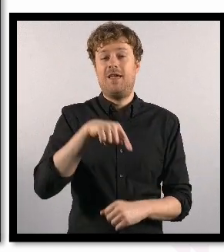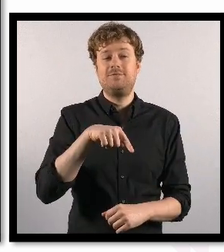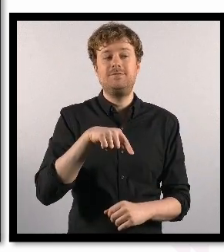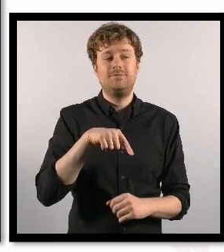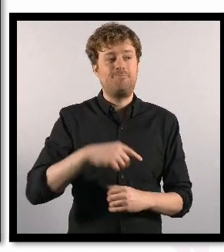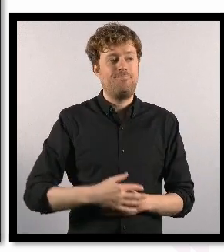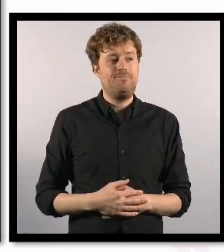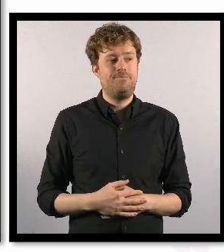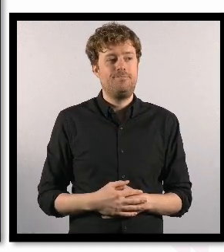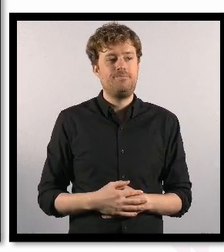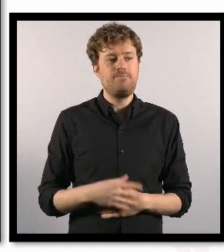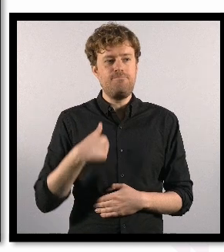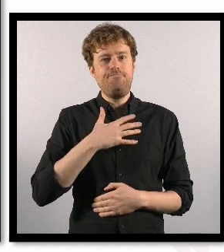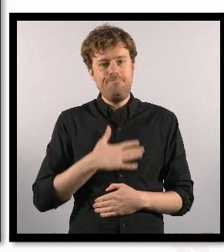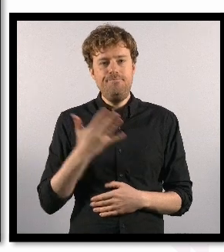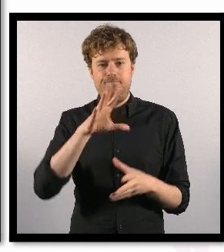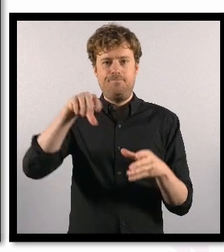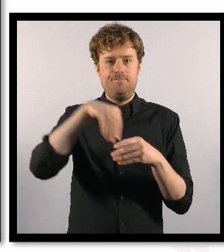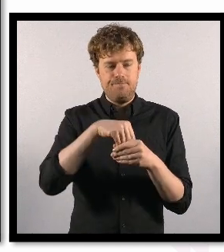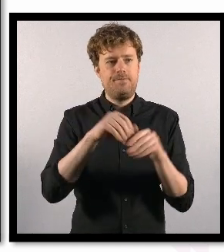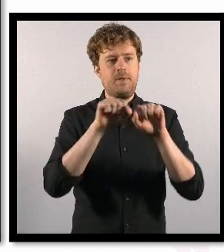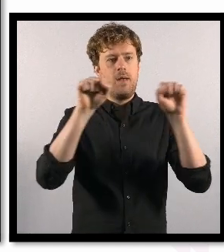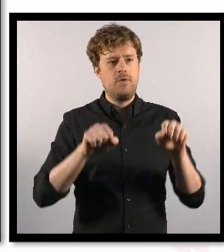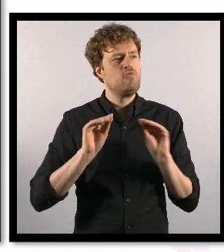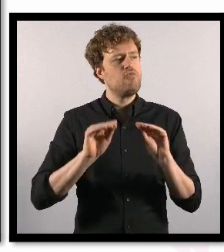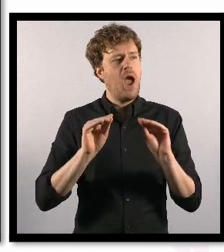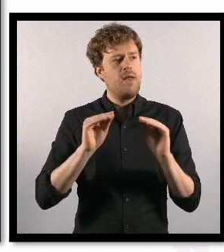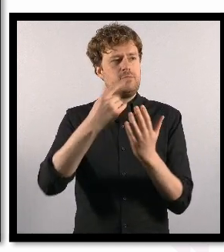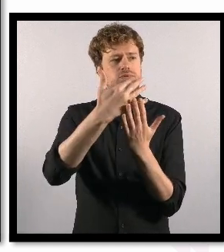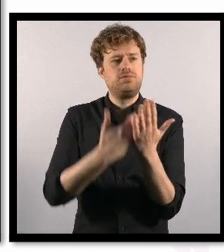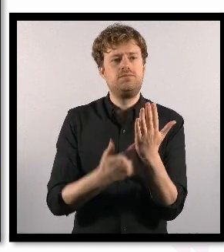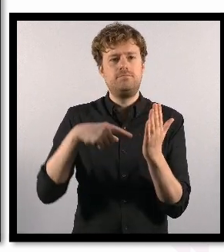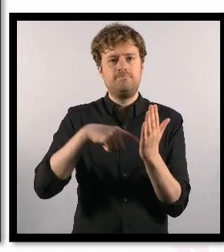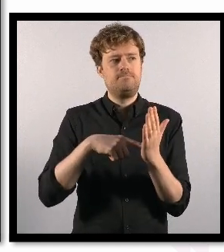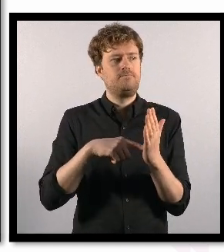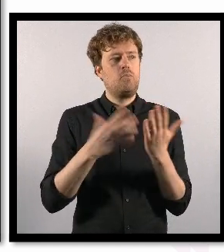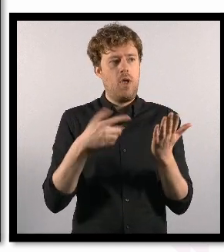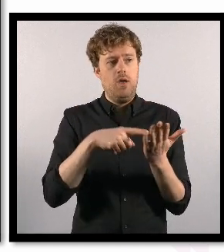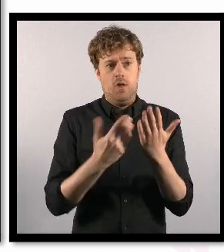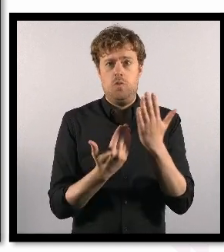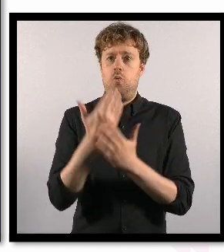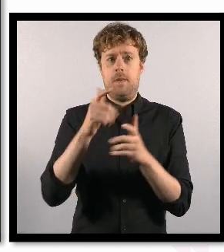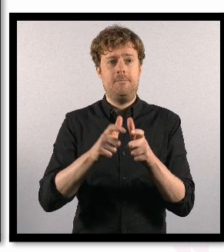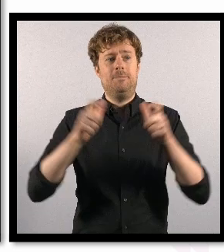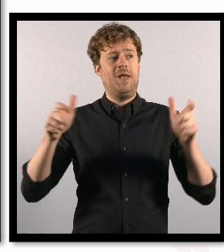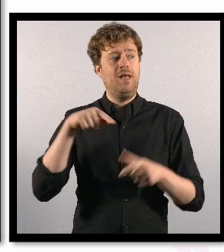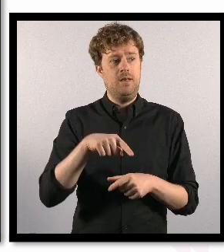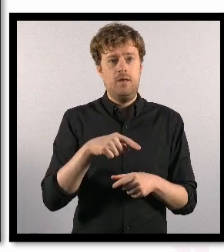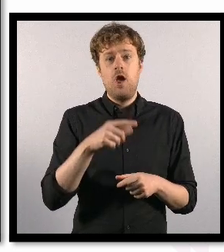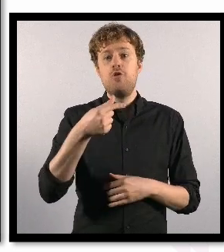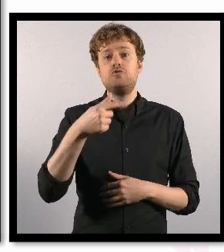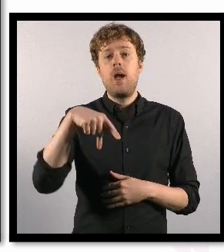cycle. We chose DGX Cloud from NVIDIA as our Kubernetes provider. They provide a very nice platform with